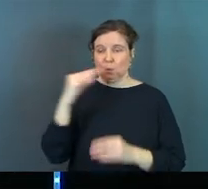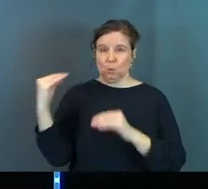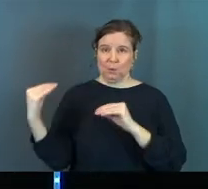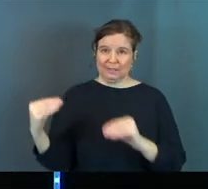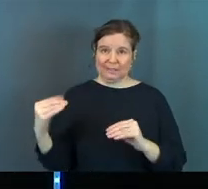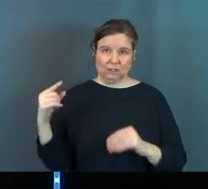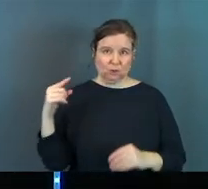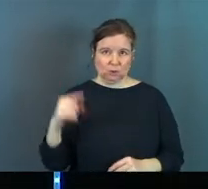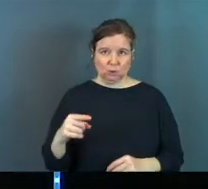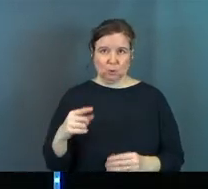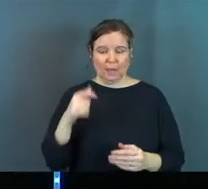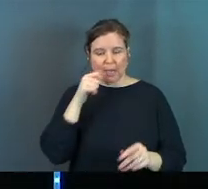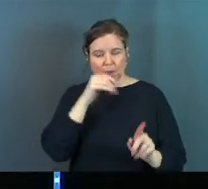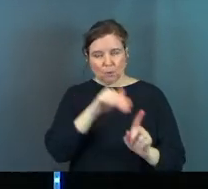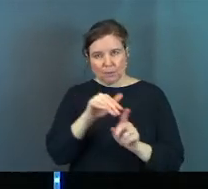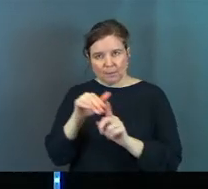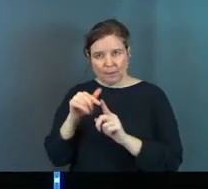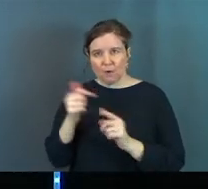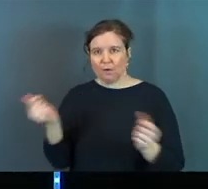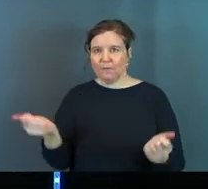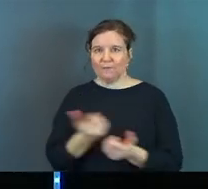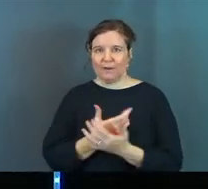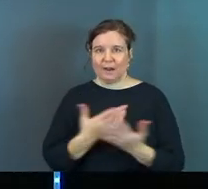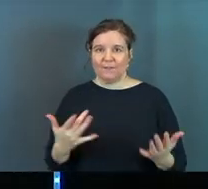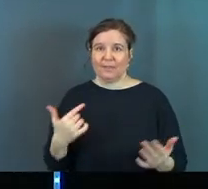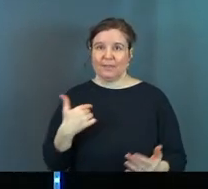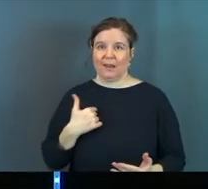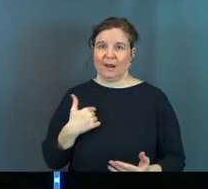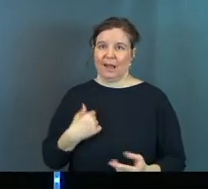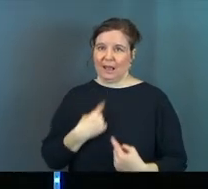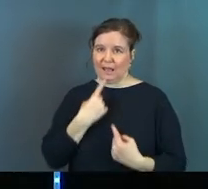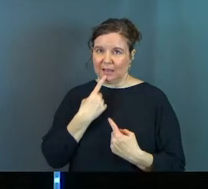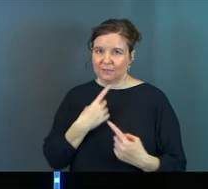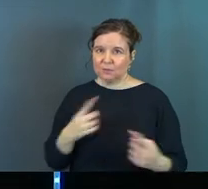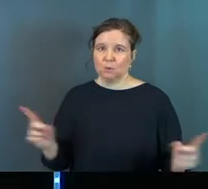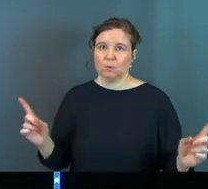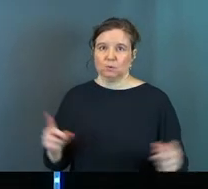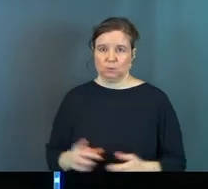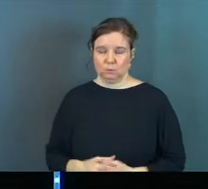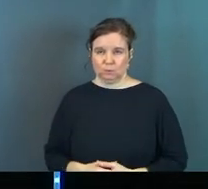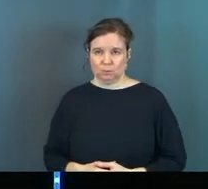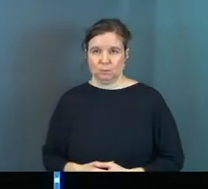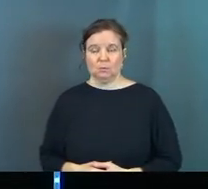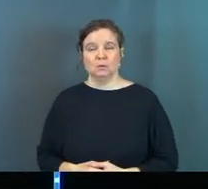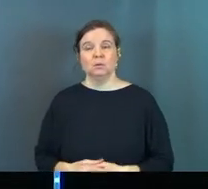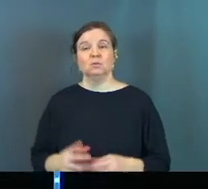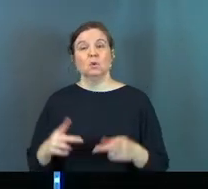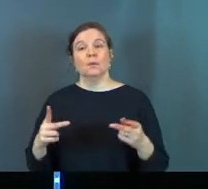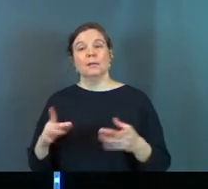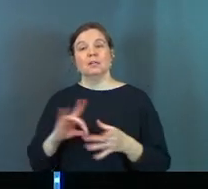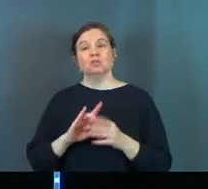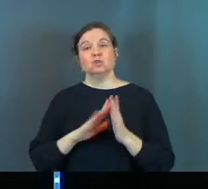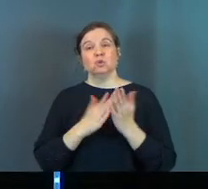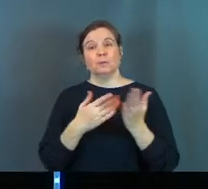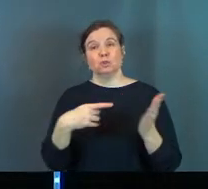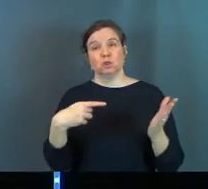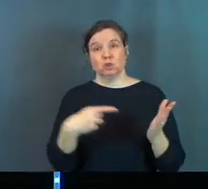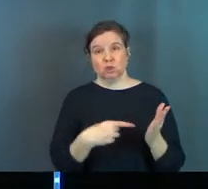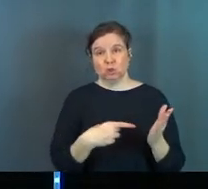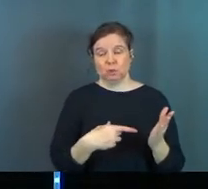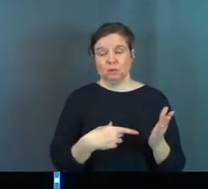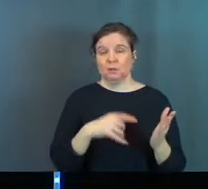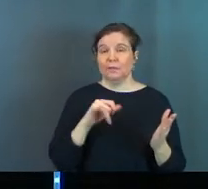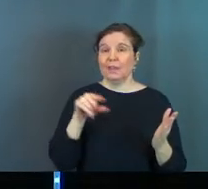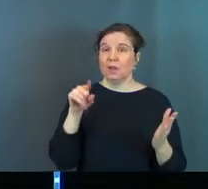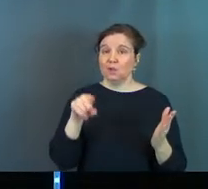will teach you and remind you of everything that I have told you. So the position of the scripture